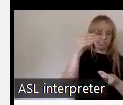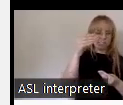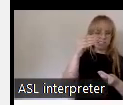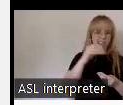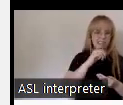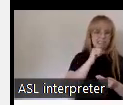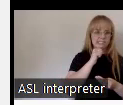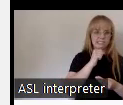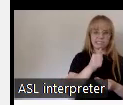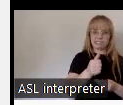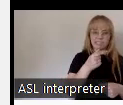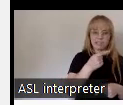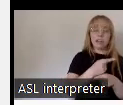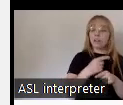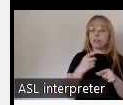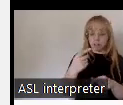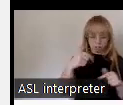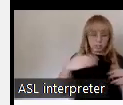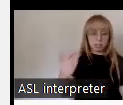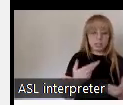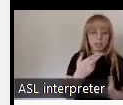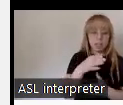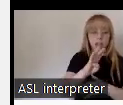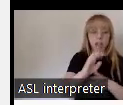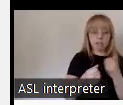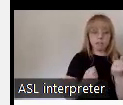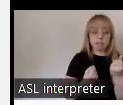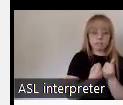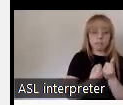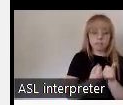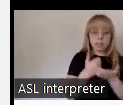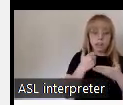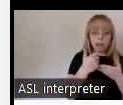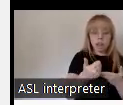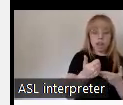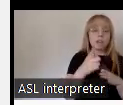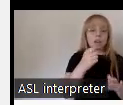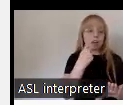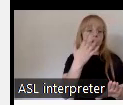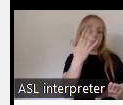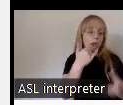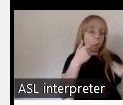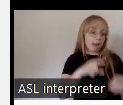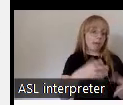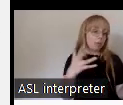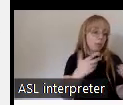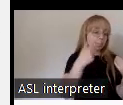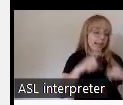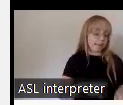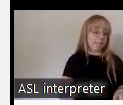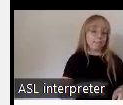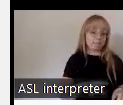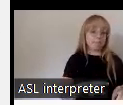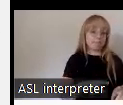hub can support you in understanding what's happening. If that doesn't make sense for you,